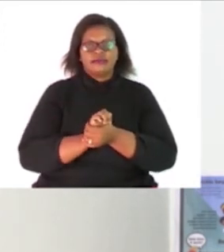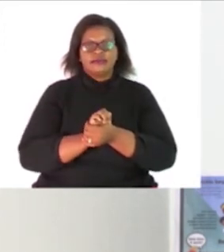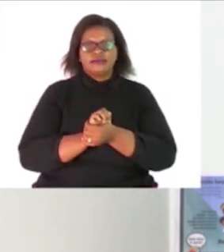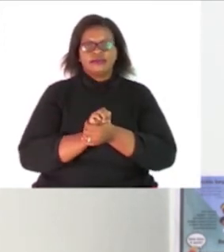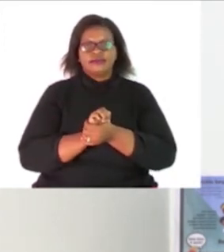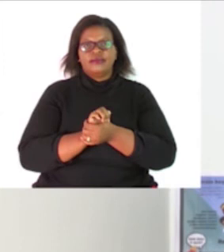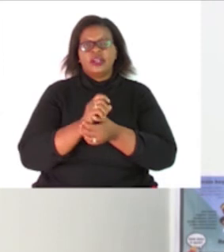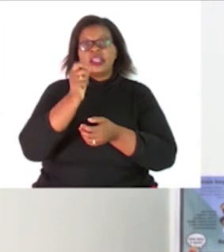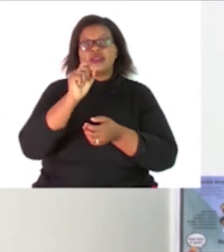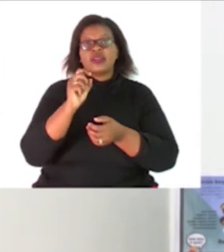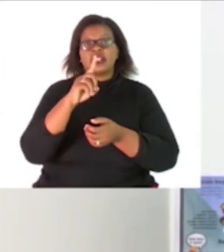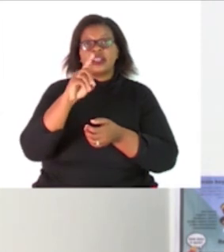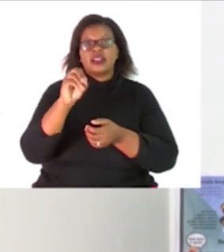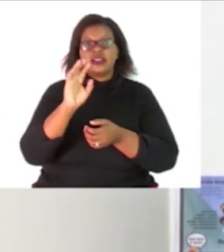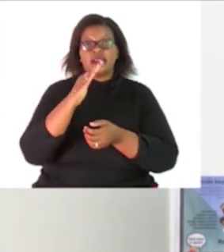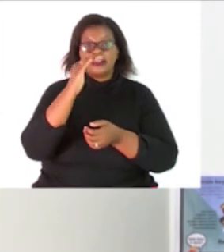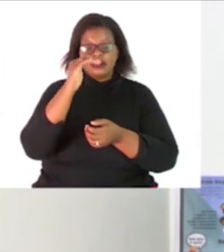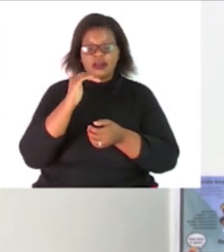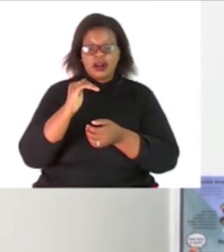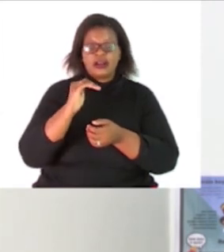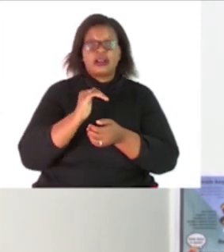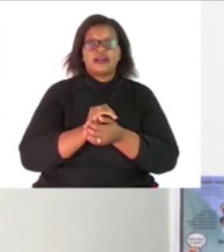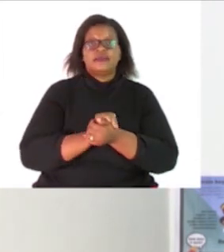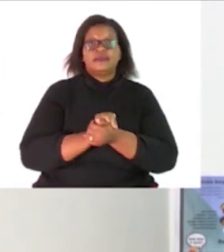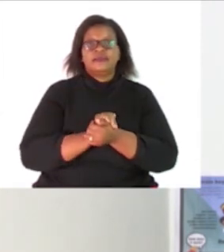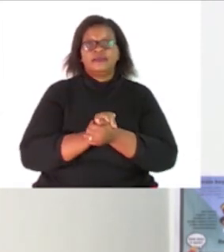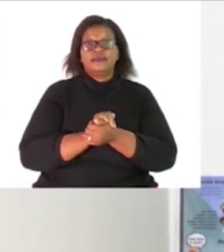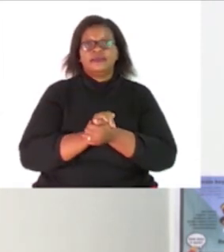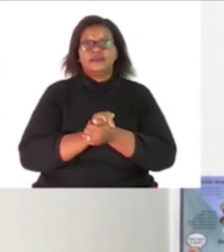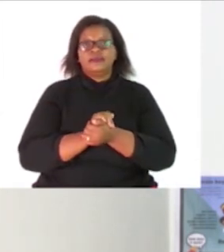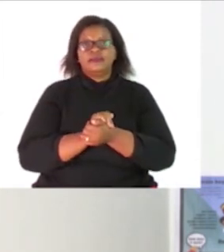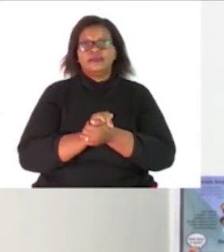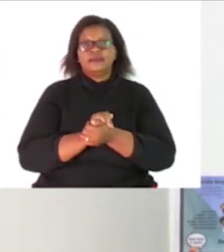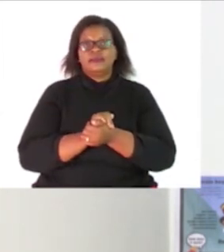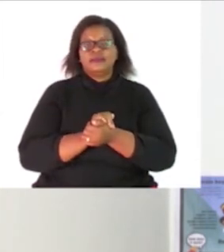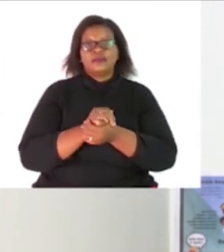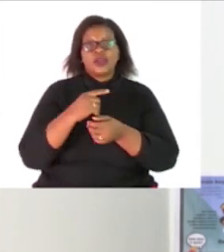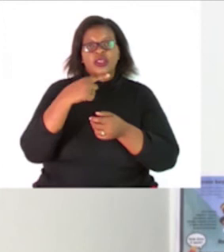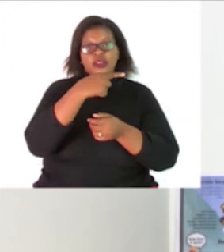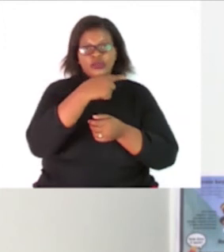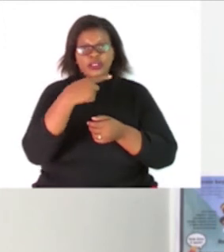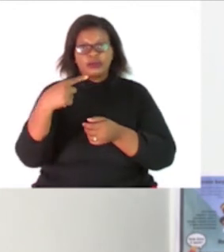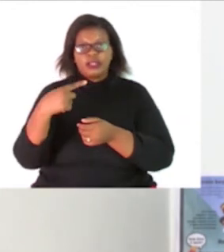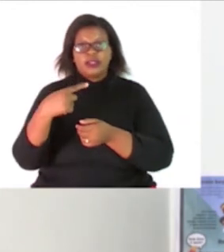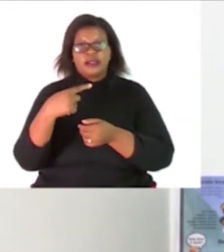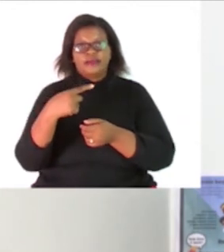our 10 down there. Good. We subtract, and next